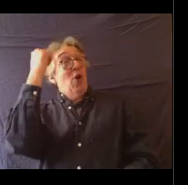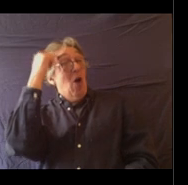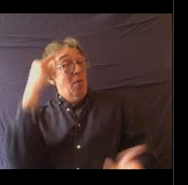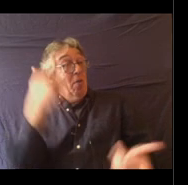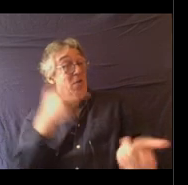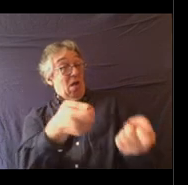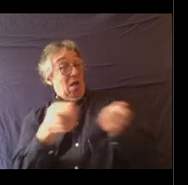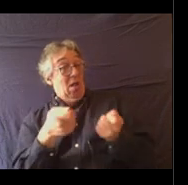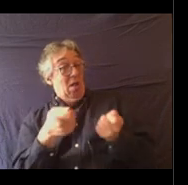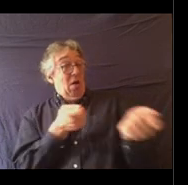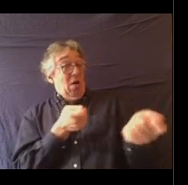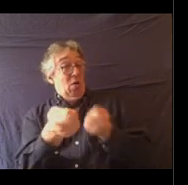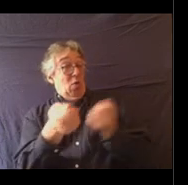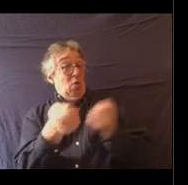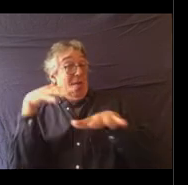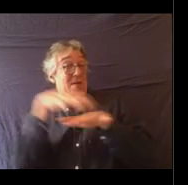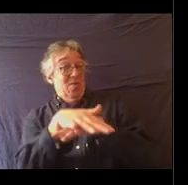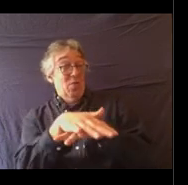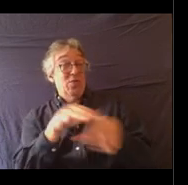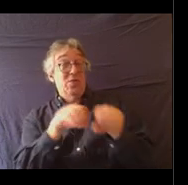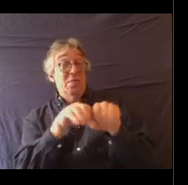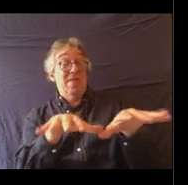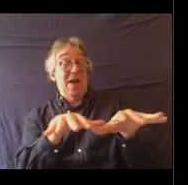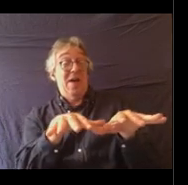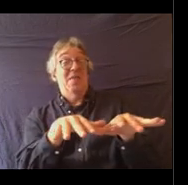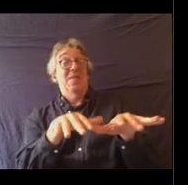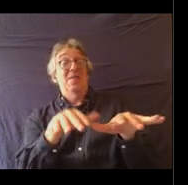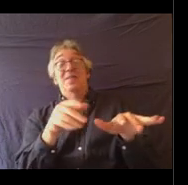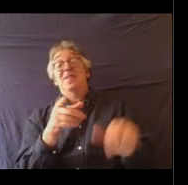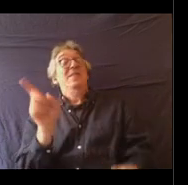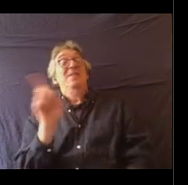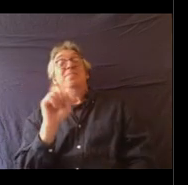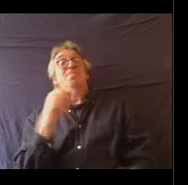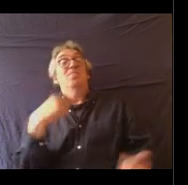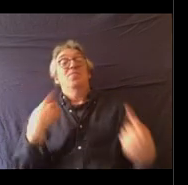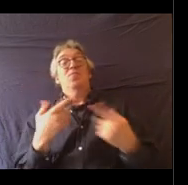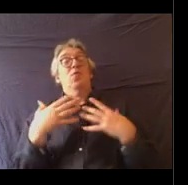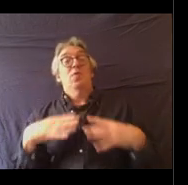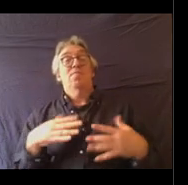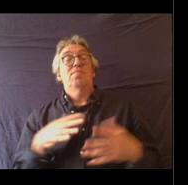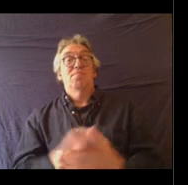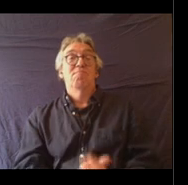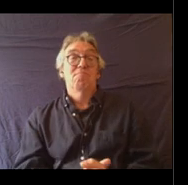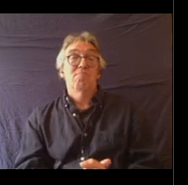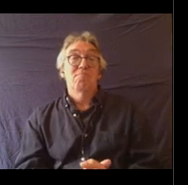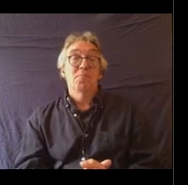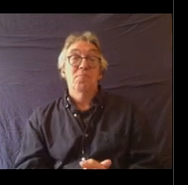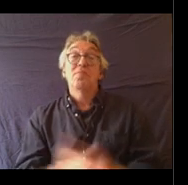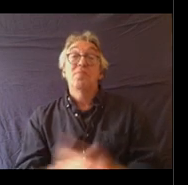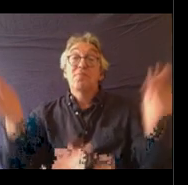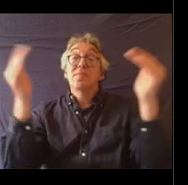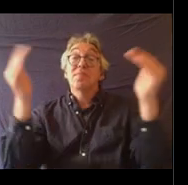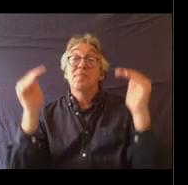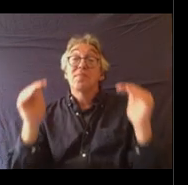media and can influence it politically or commercially. Then the next